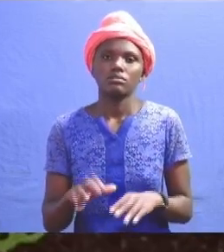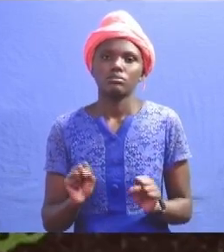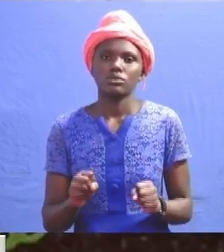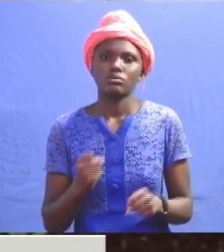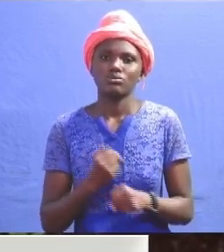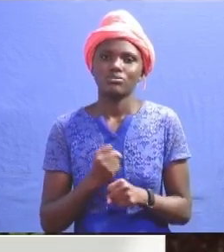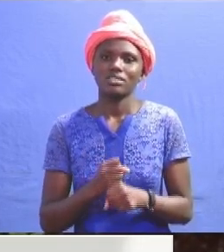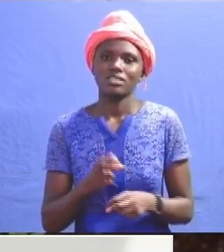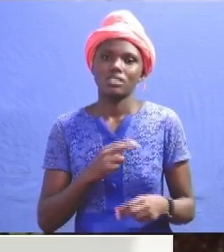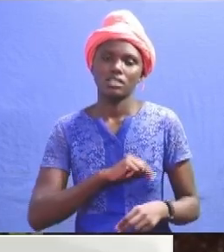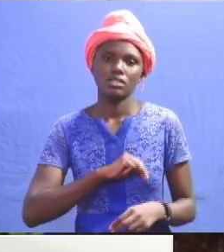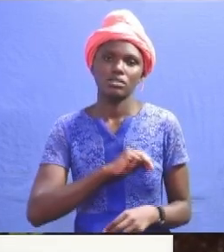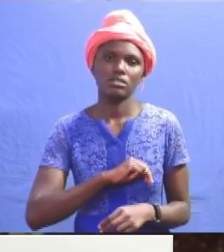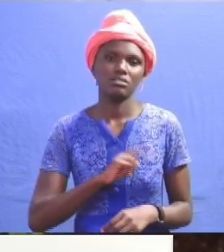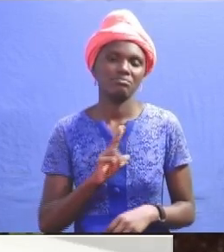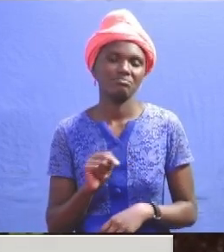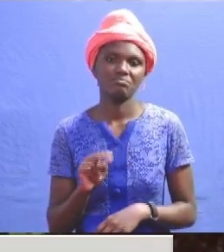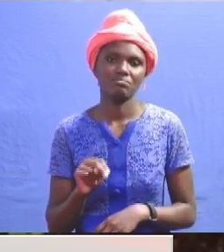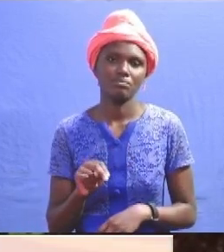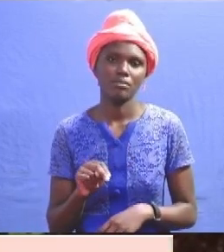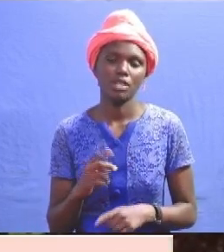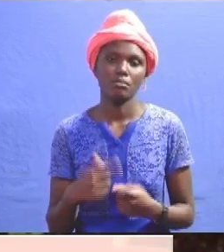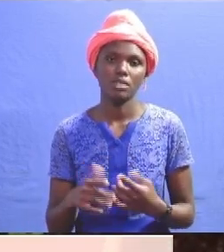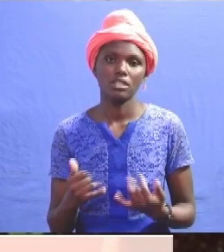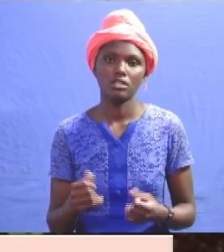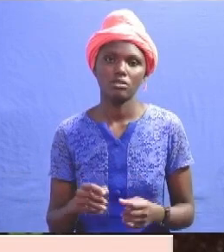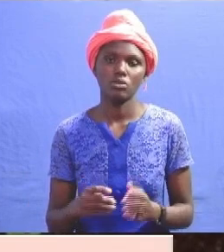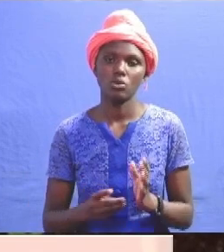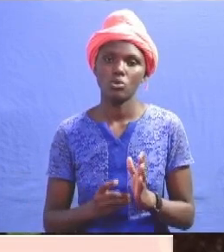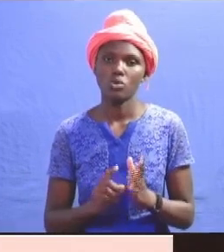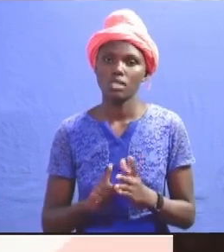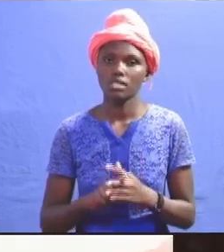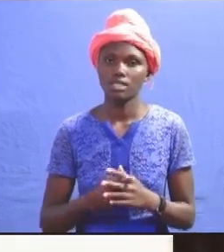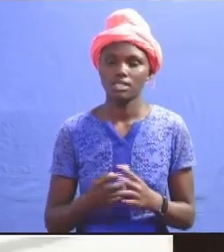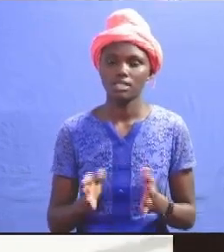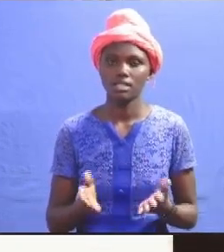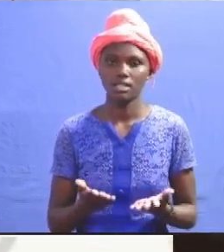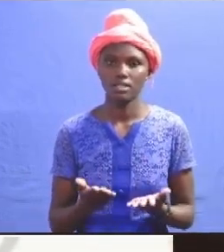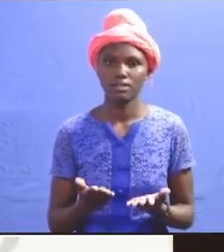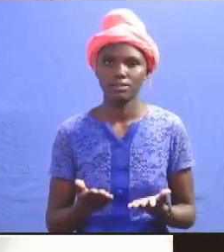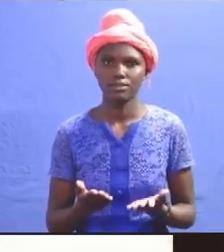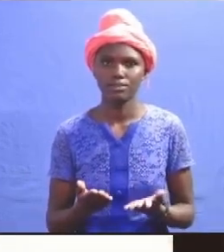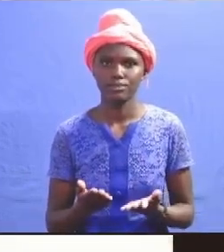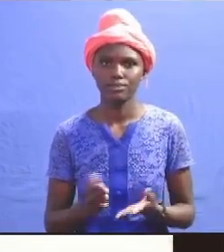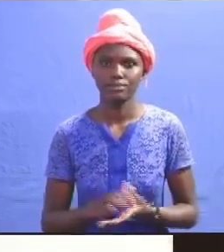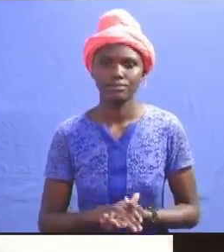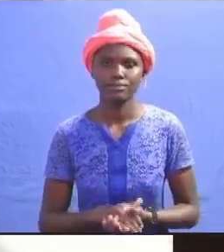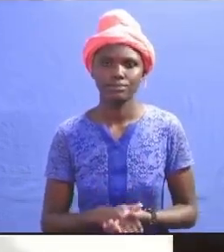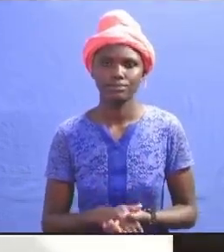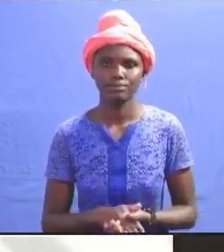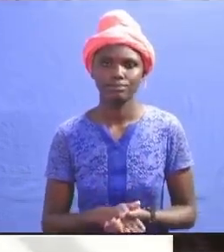it naturally. And let me explain how it's all begun. Emmanuel Kutosi, KUTV.